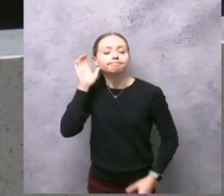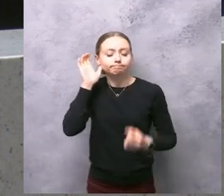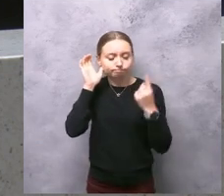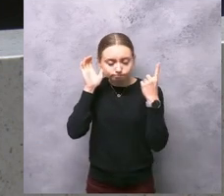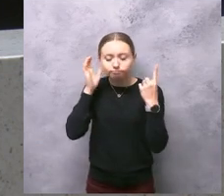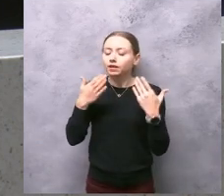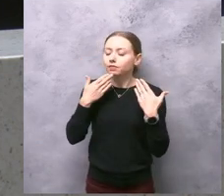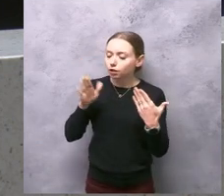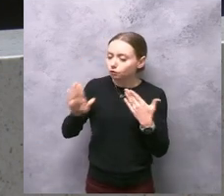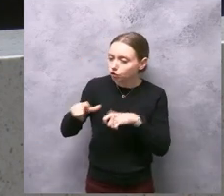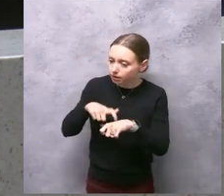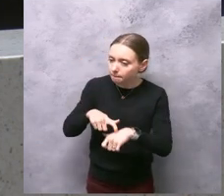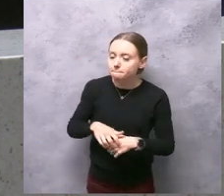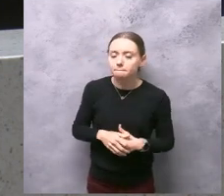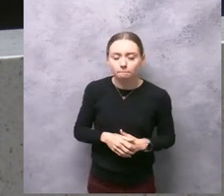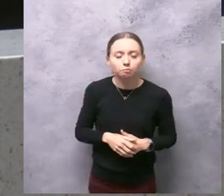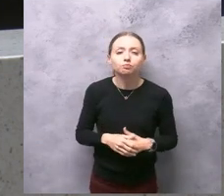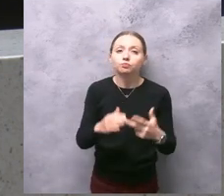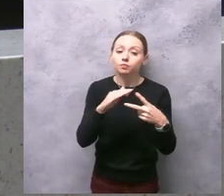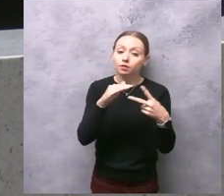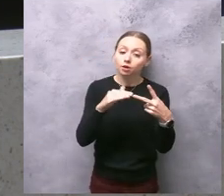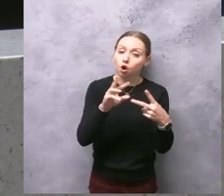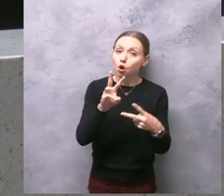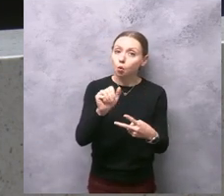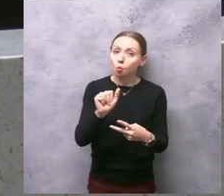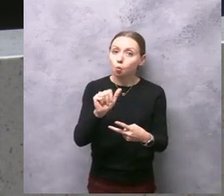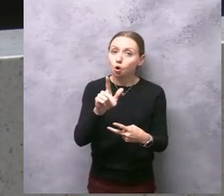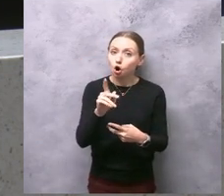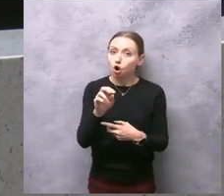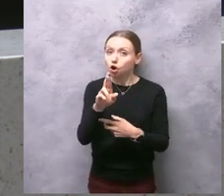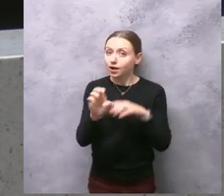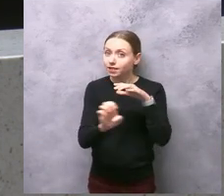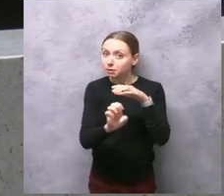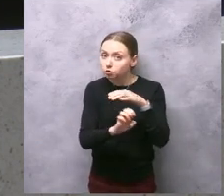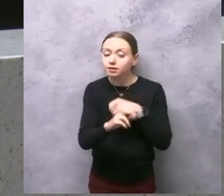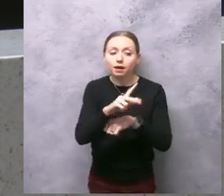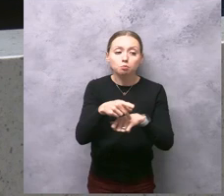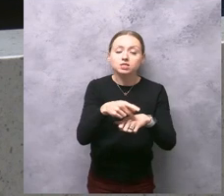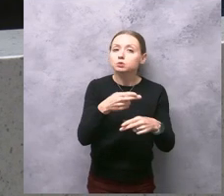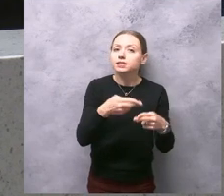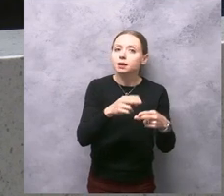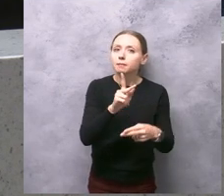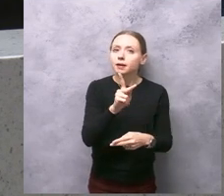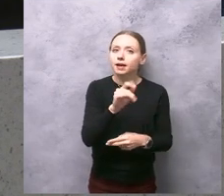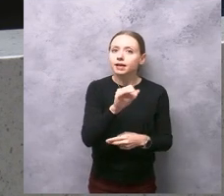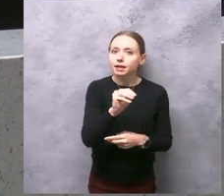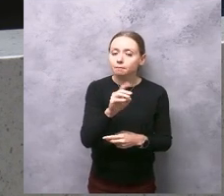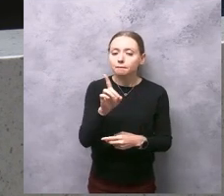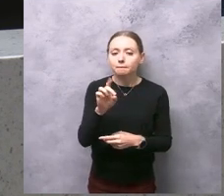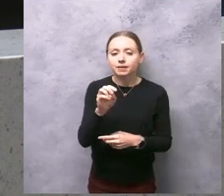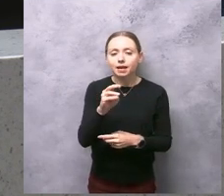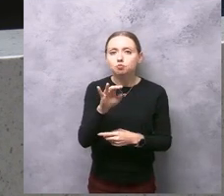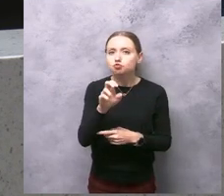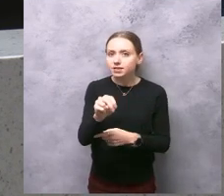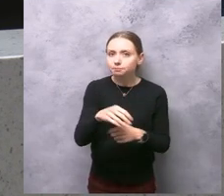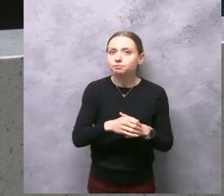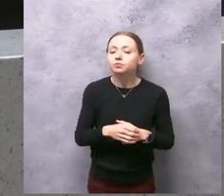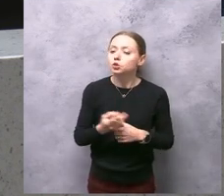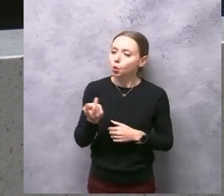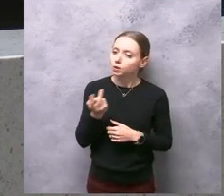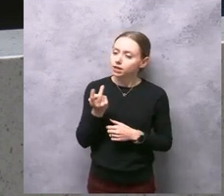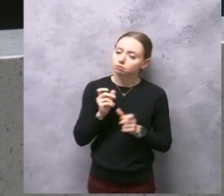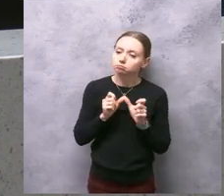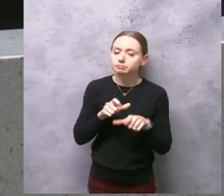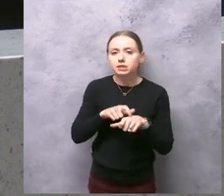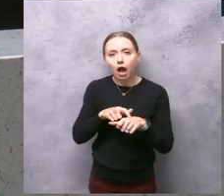much. And then Walker Elementary School, so Principal Kim Demeron. So we spent time together and